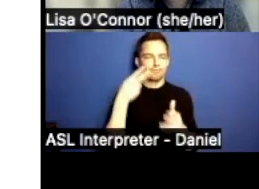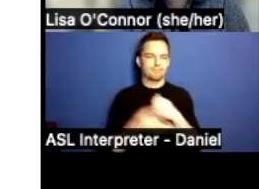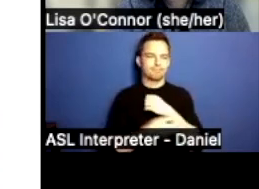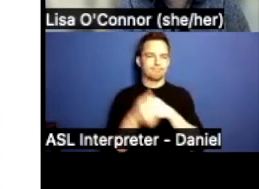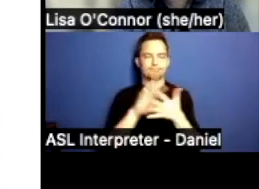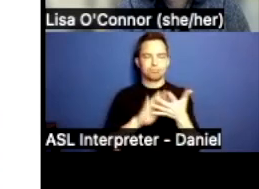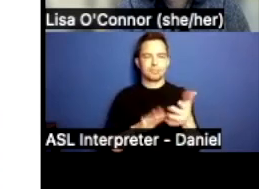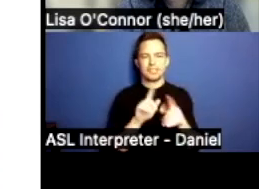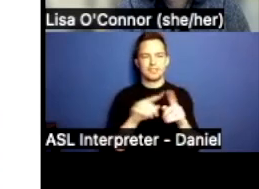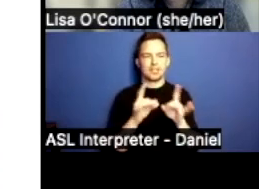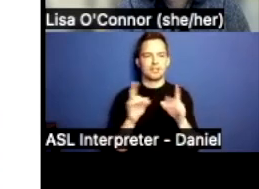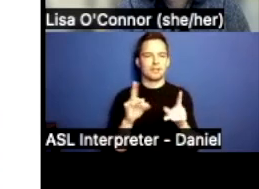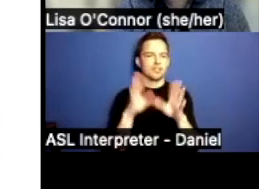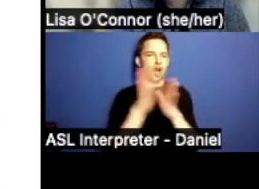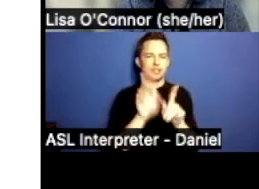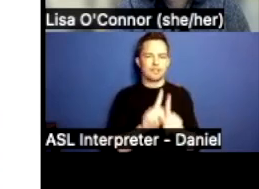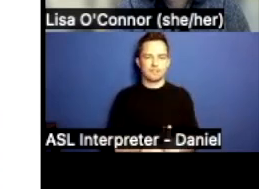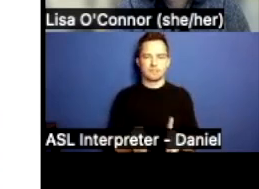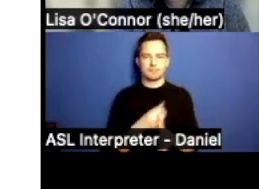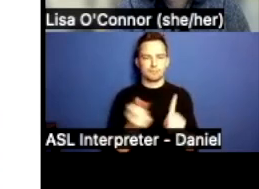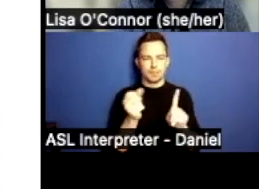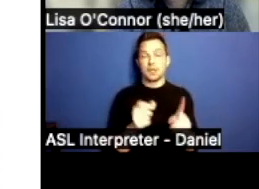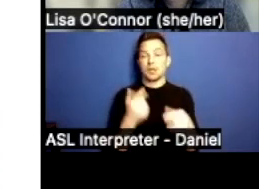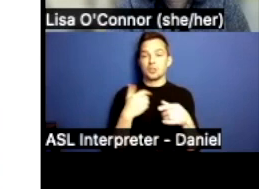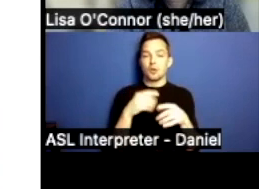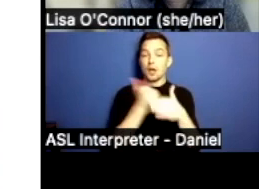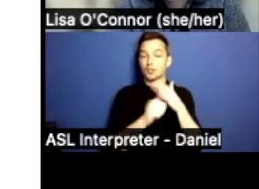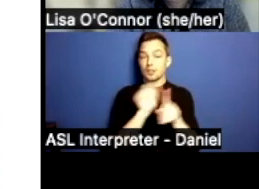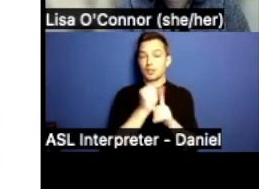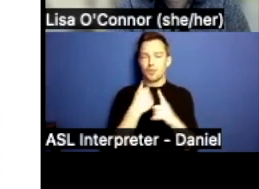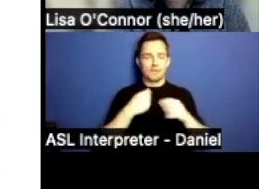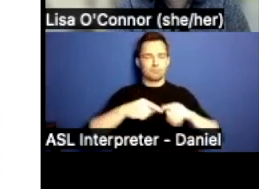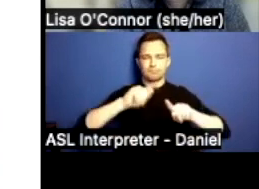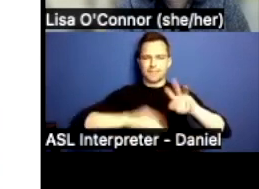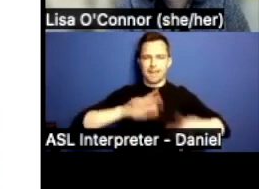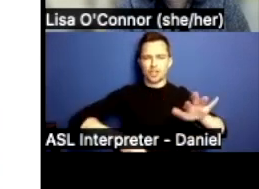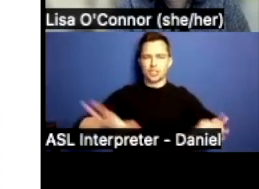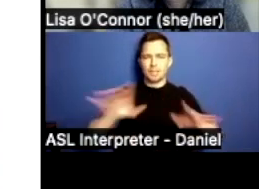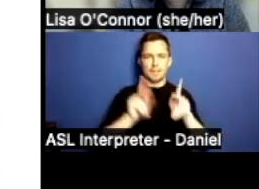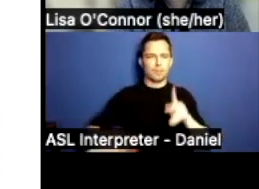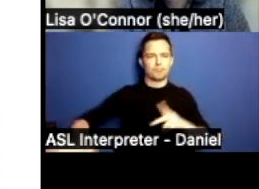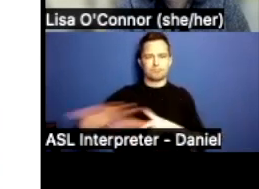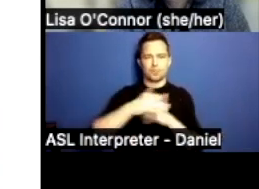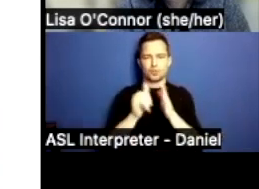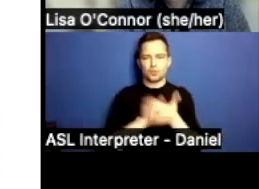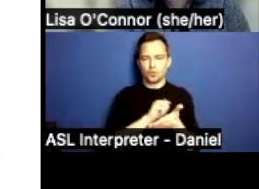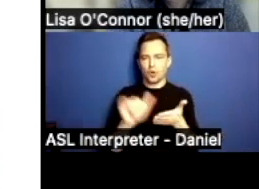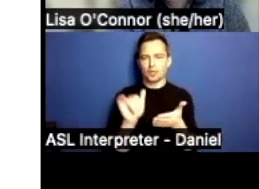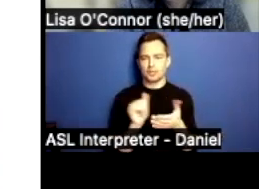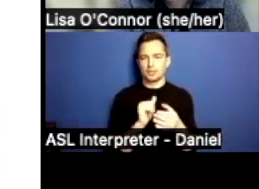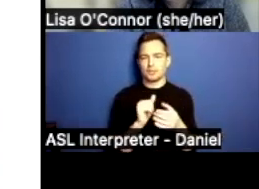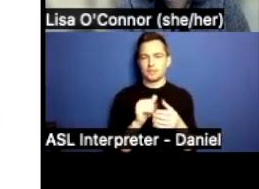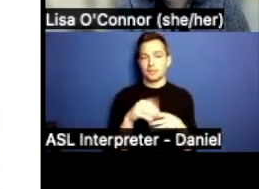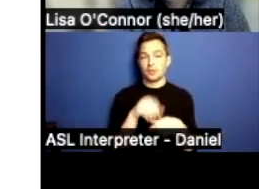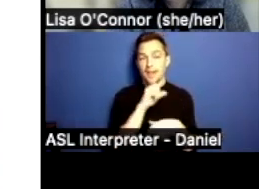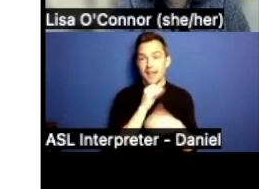I just think it's important to give you that context because we work with a wide diversity of folks across New York City, including across age range,